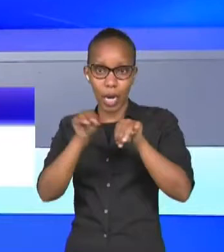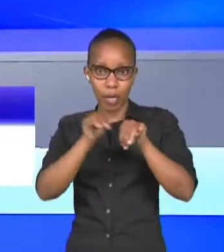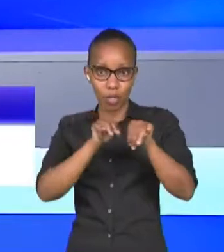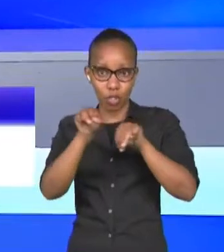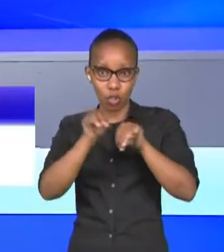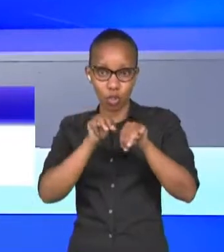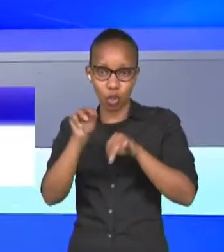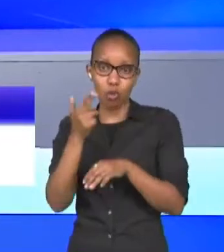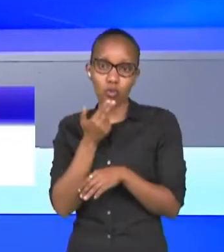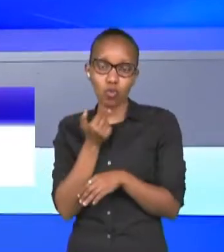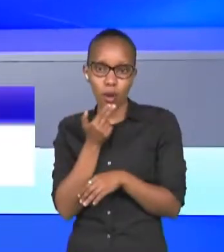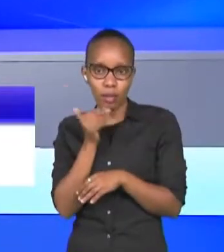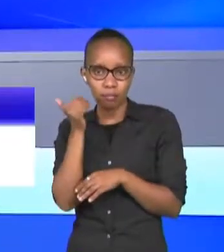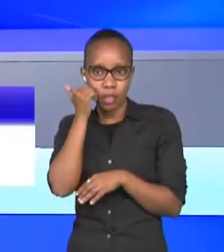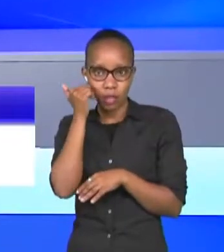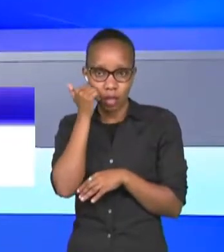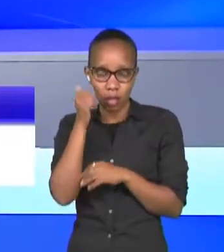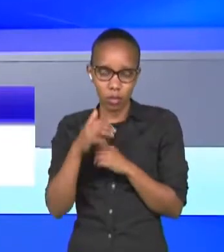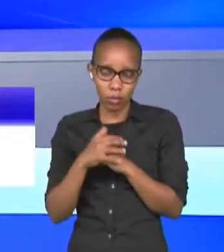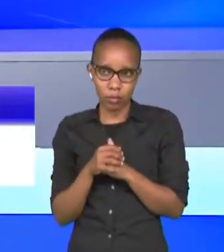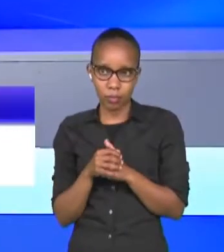of diabetes. Take a look.